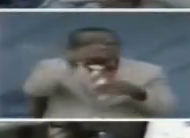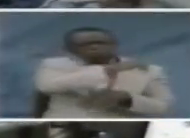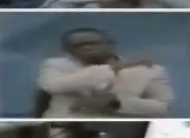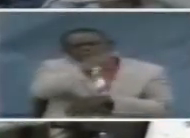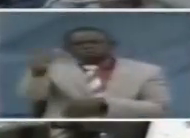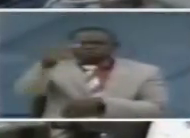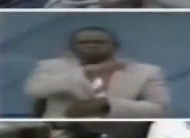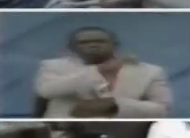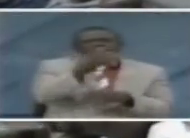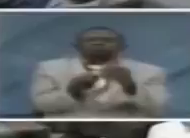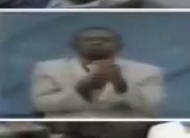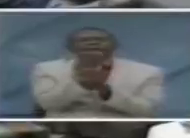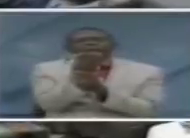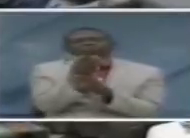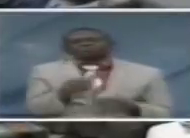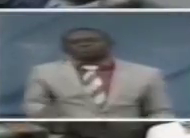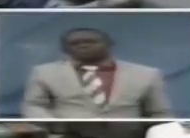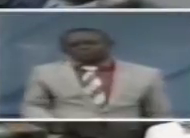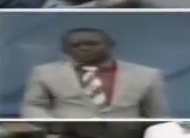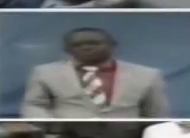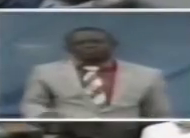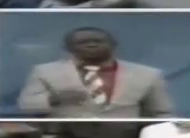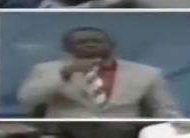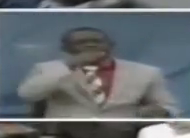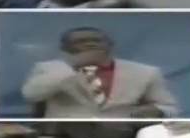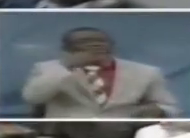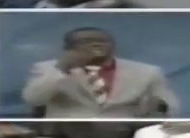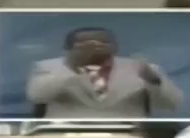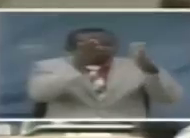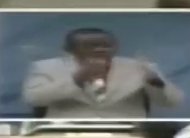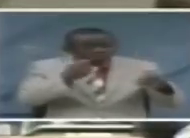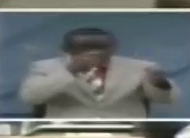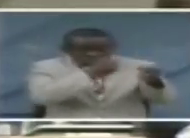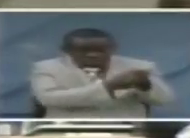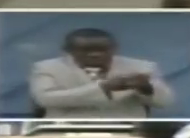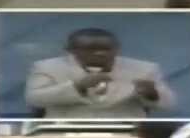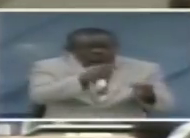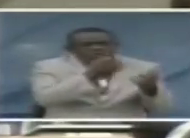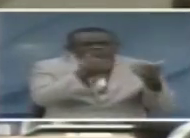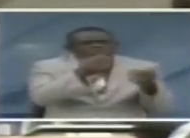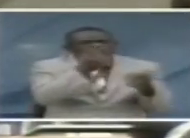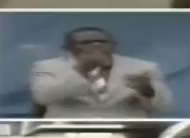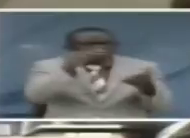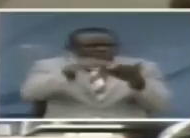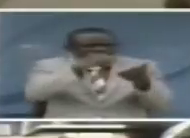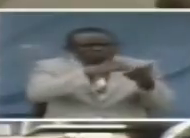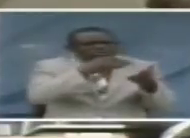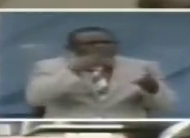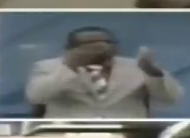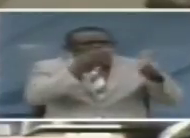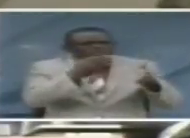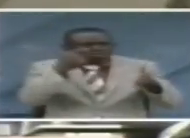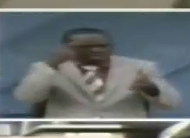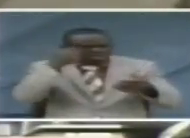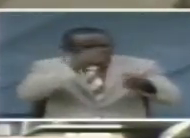hub. Sir, to facilitate the provision of agriculture inputs to 1 million